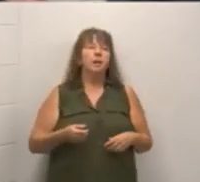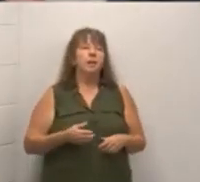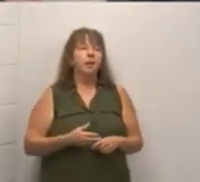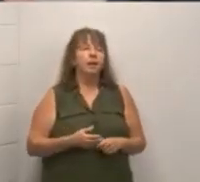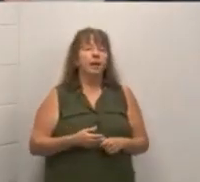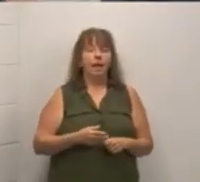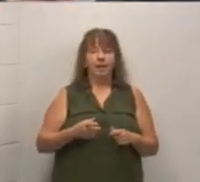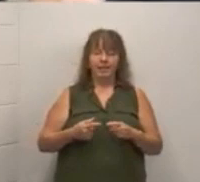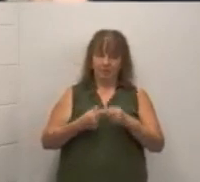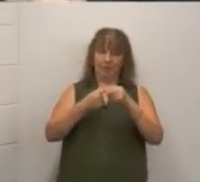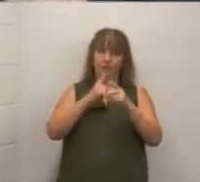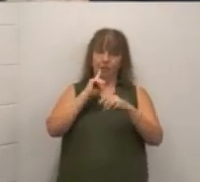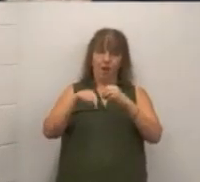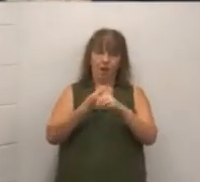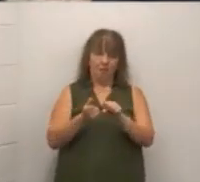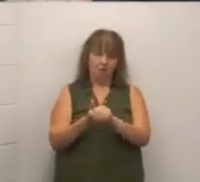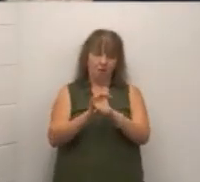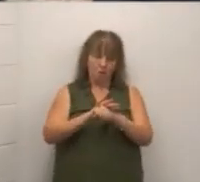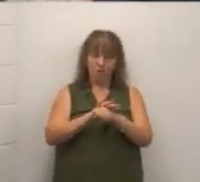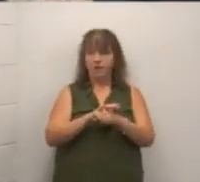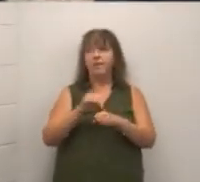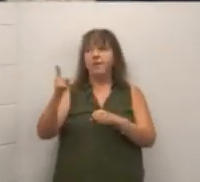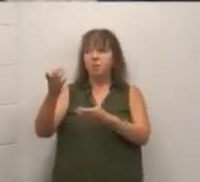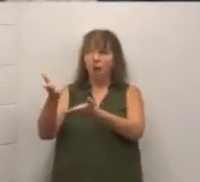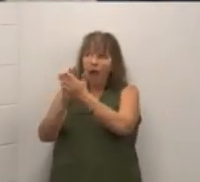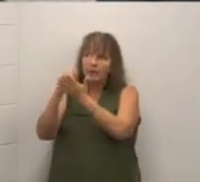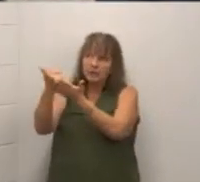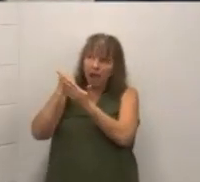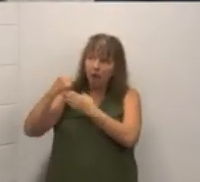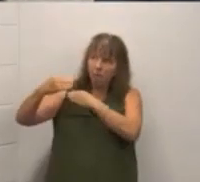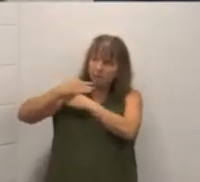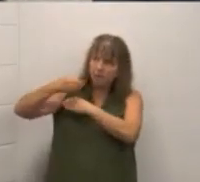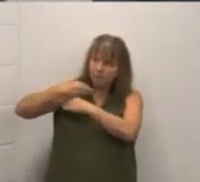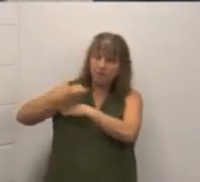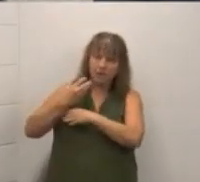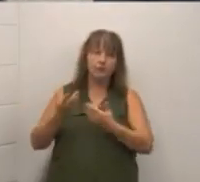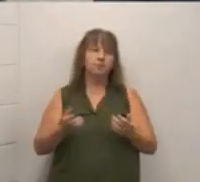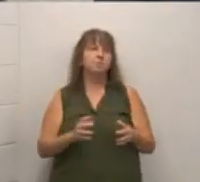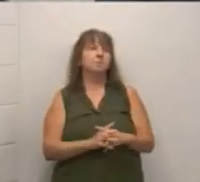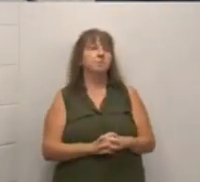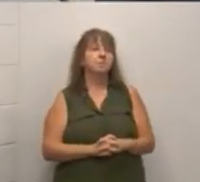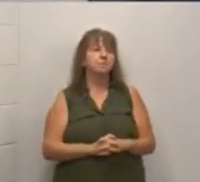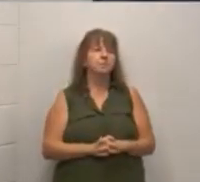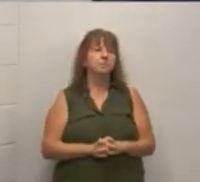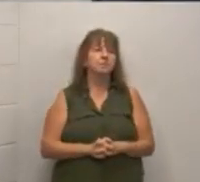in particular in relationship to this closure and reopening.